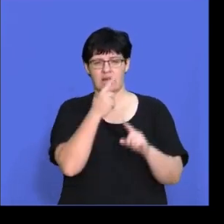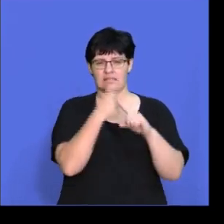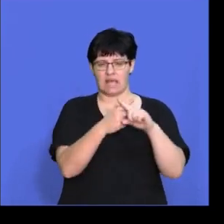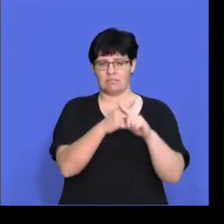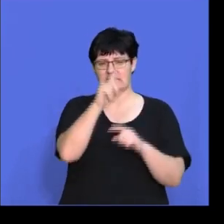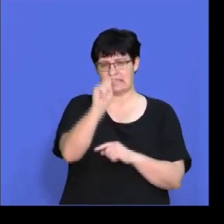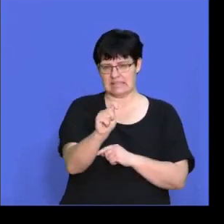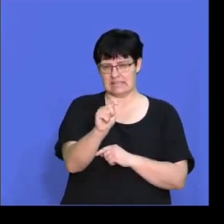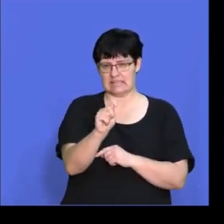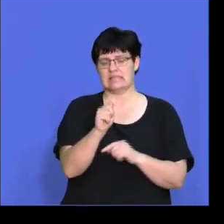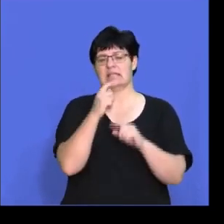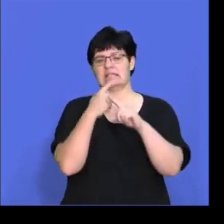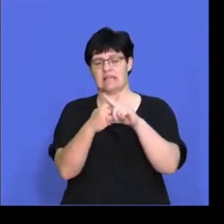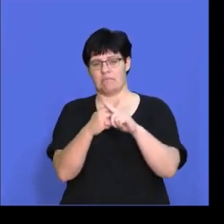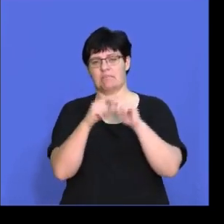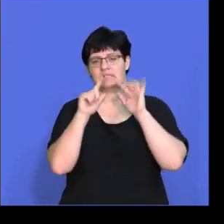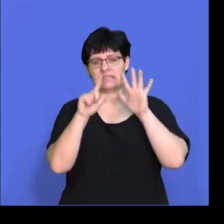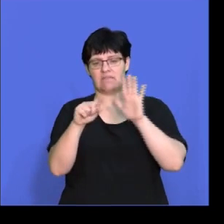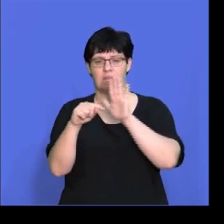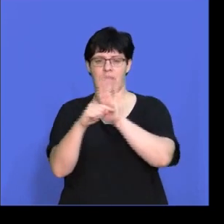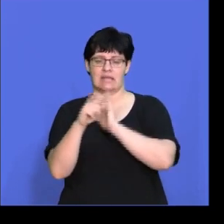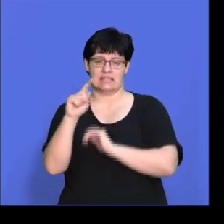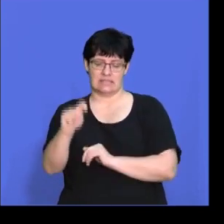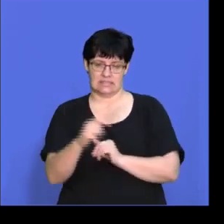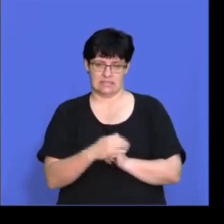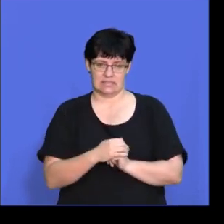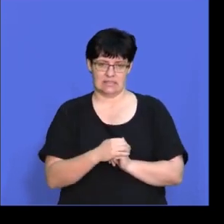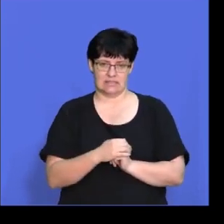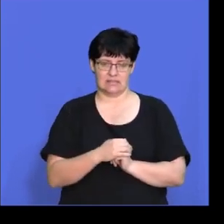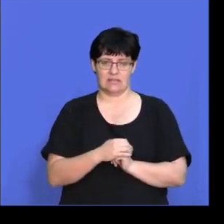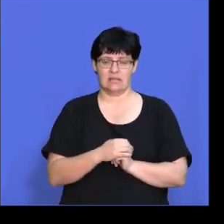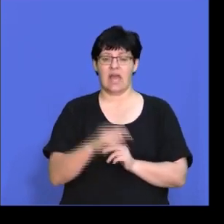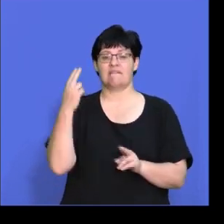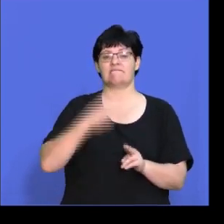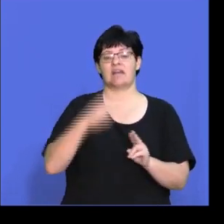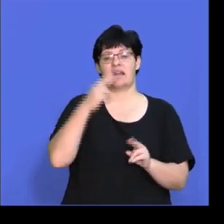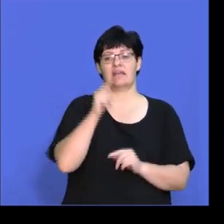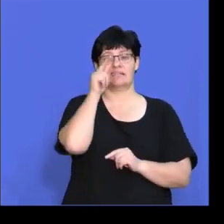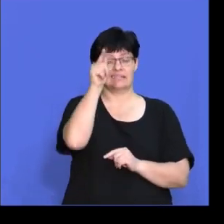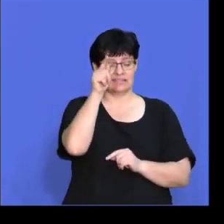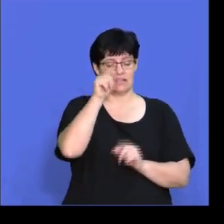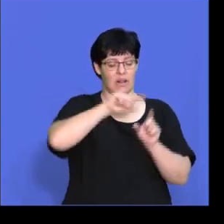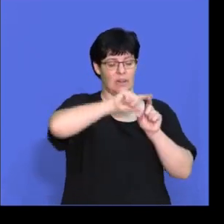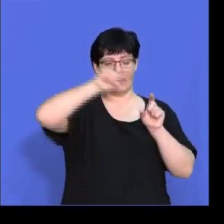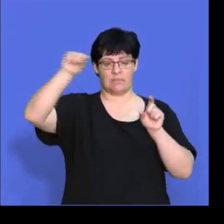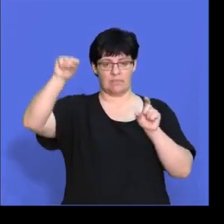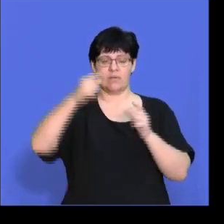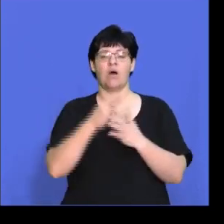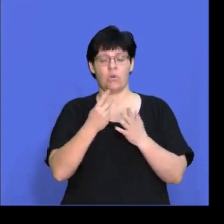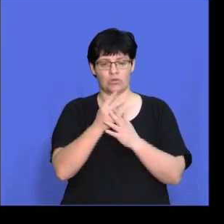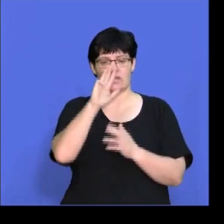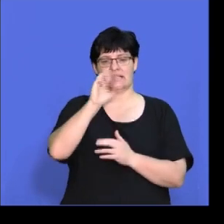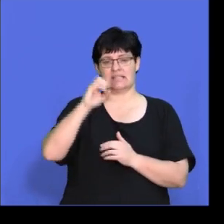half times t times 7 minus t. And finally, this little triangle over here,